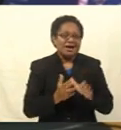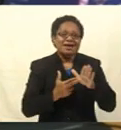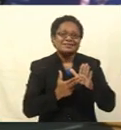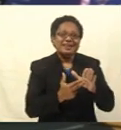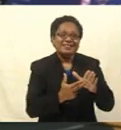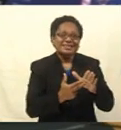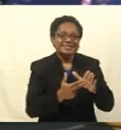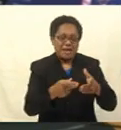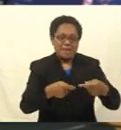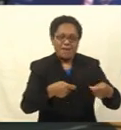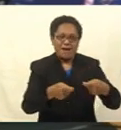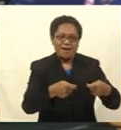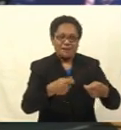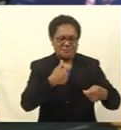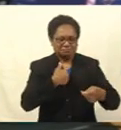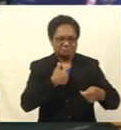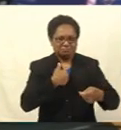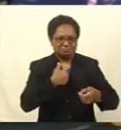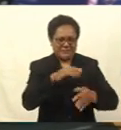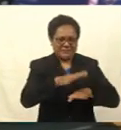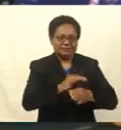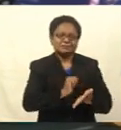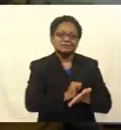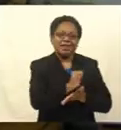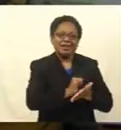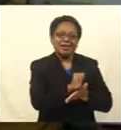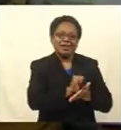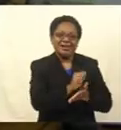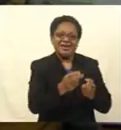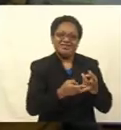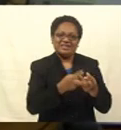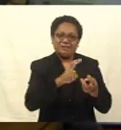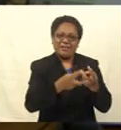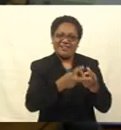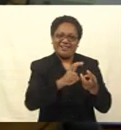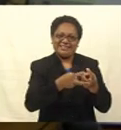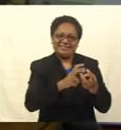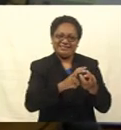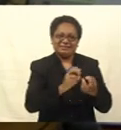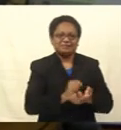market, I would say, selling vegetables for family members.